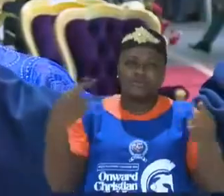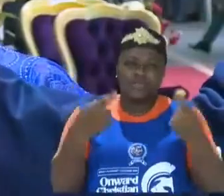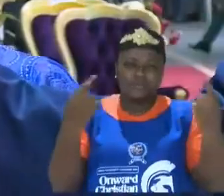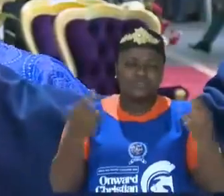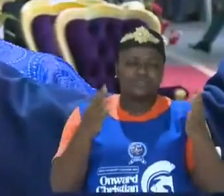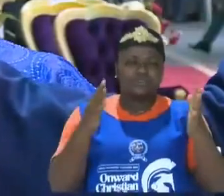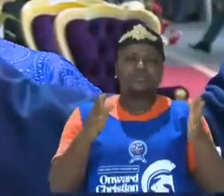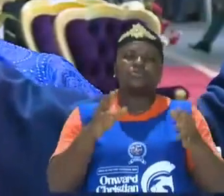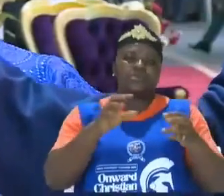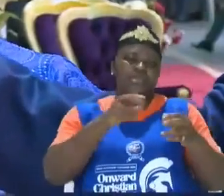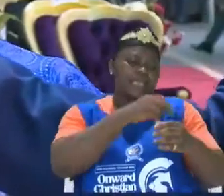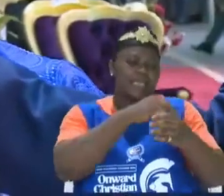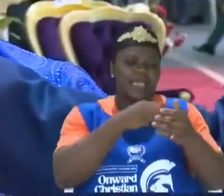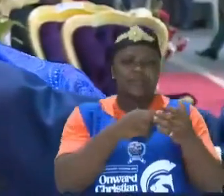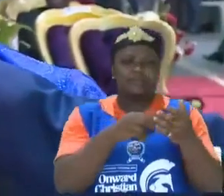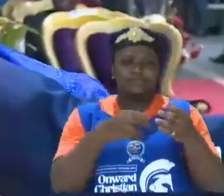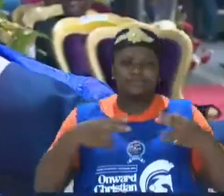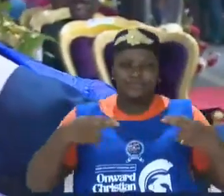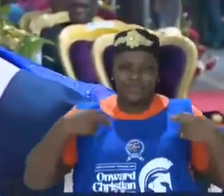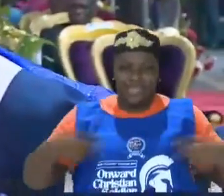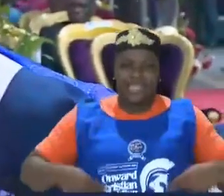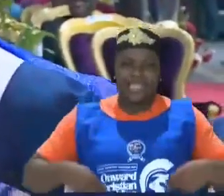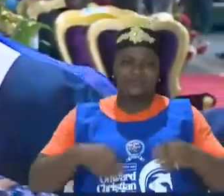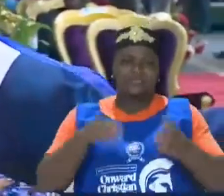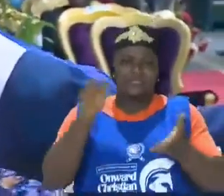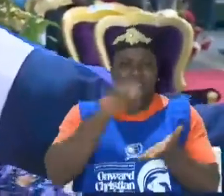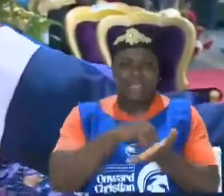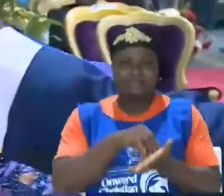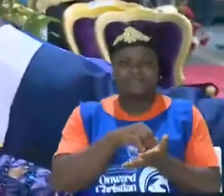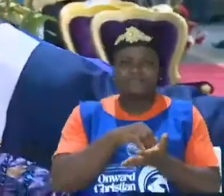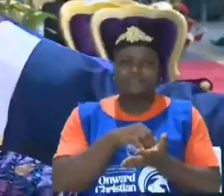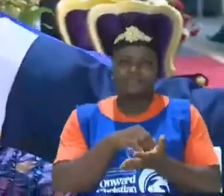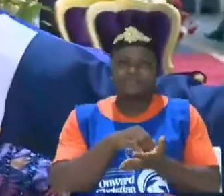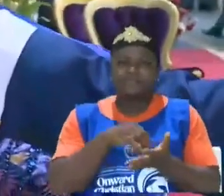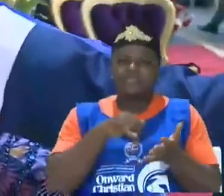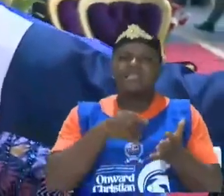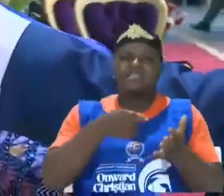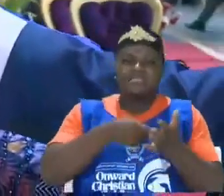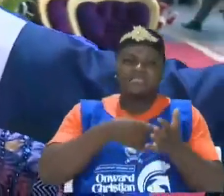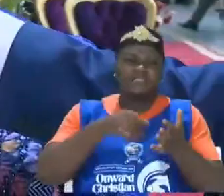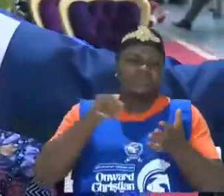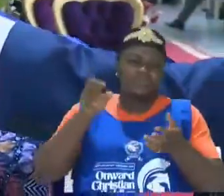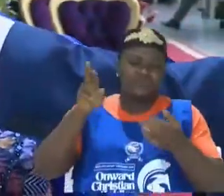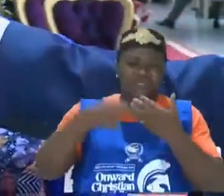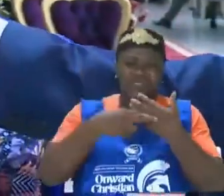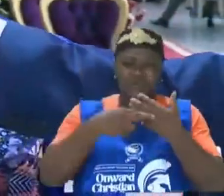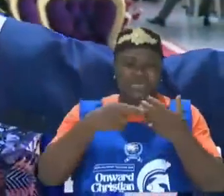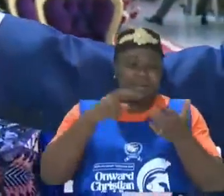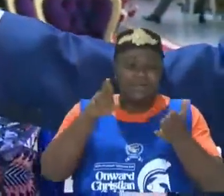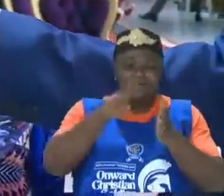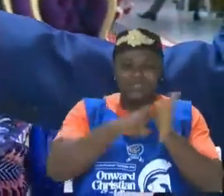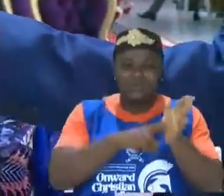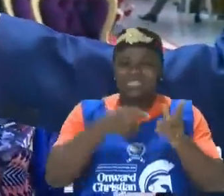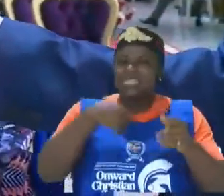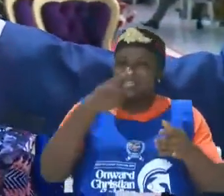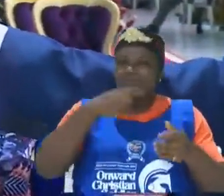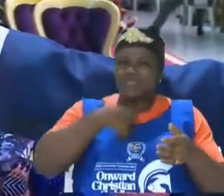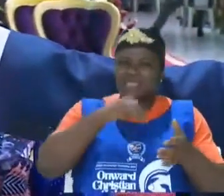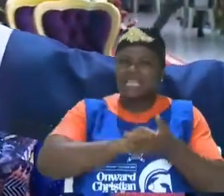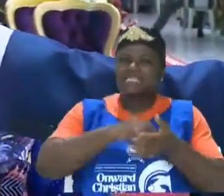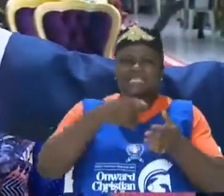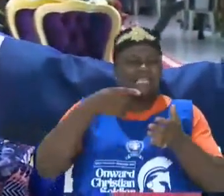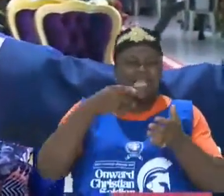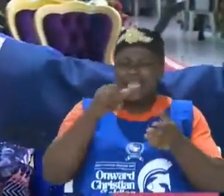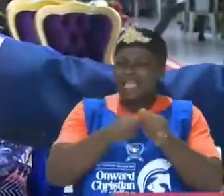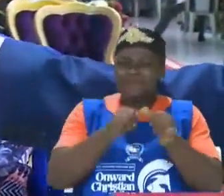also. And this result is telling me that everything is over. I want to give God a glory. Praise, praise, praise